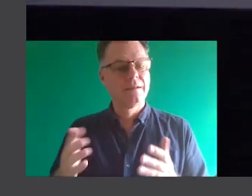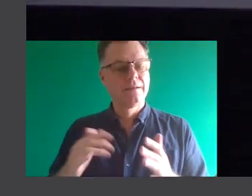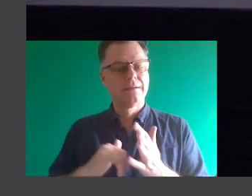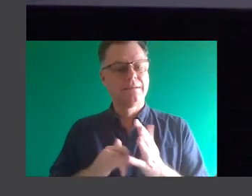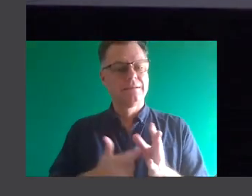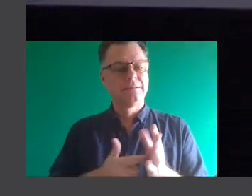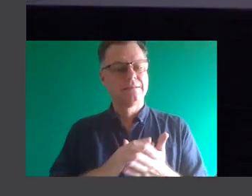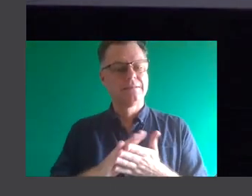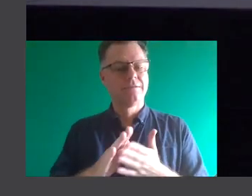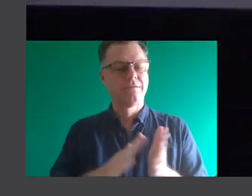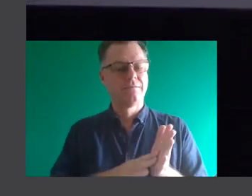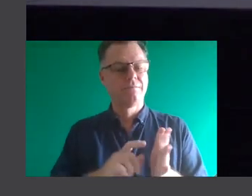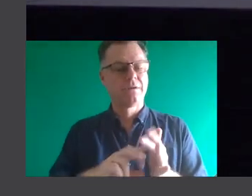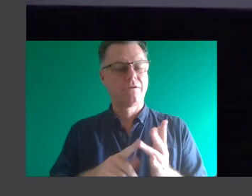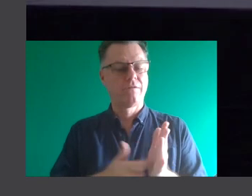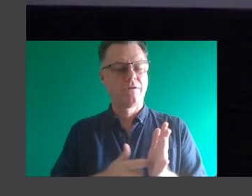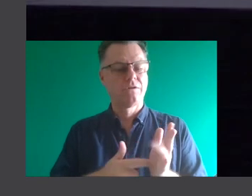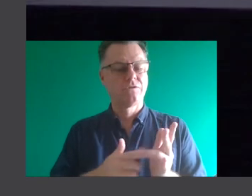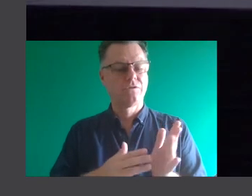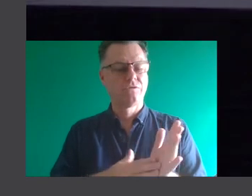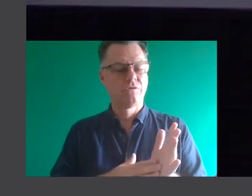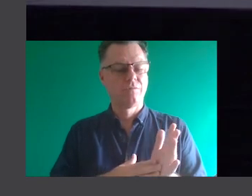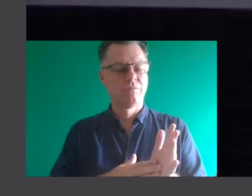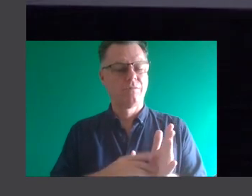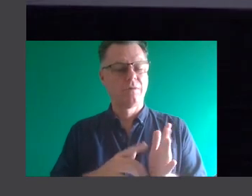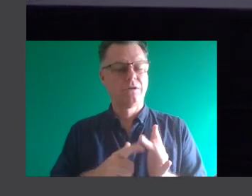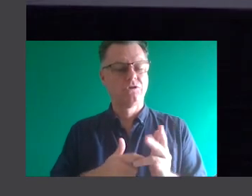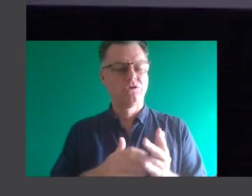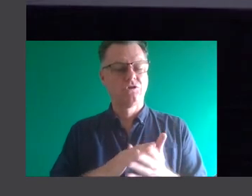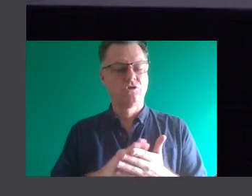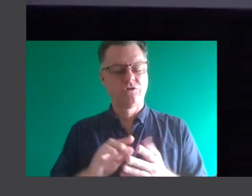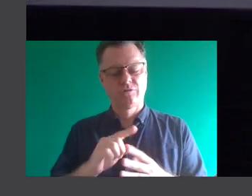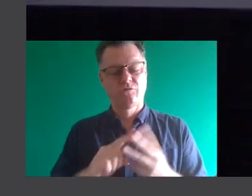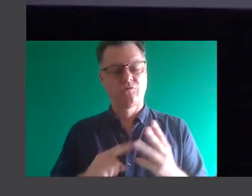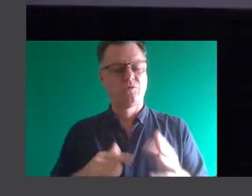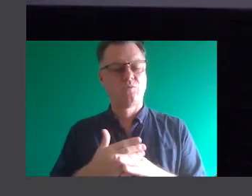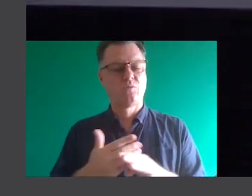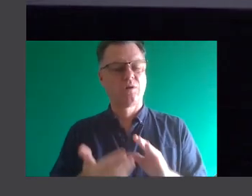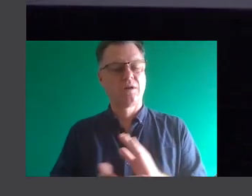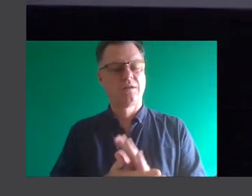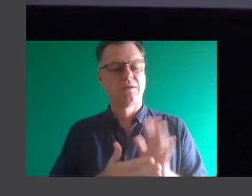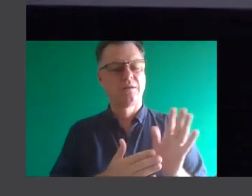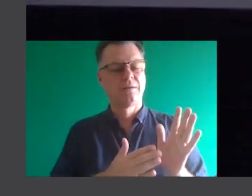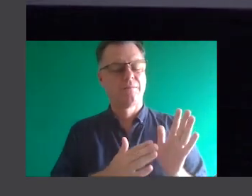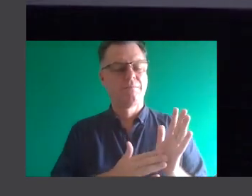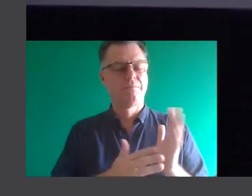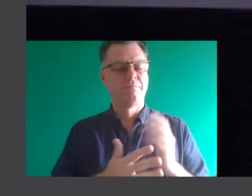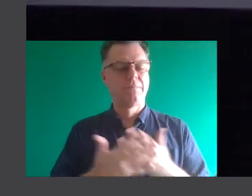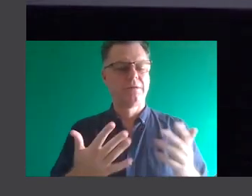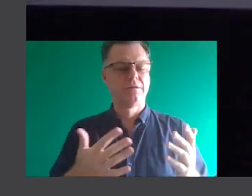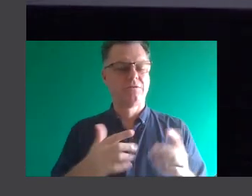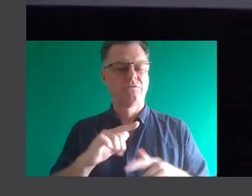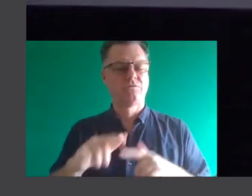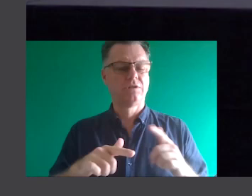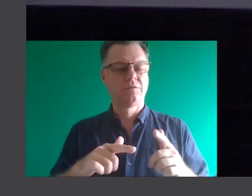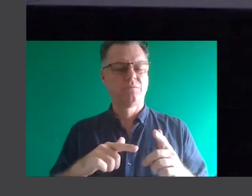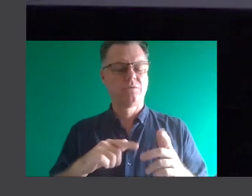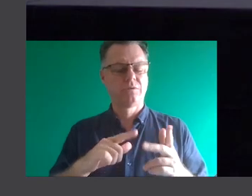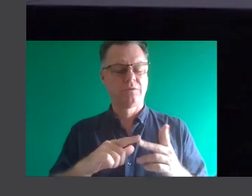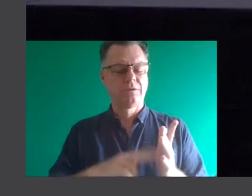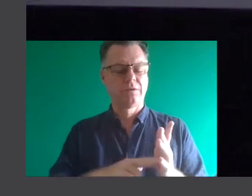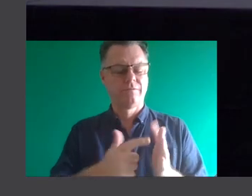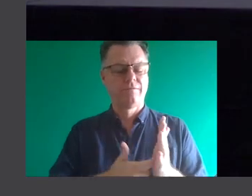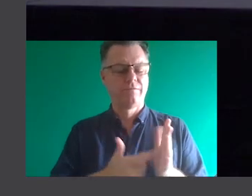so I would now like to introduce Sarah McIver, Tom McAvaney, and Josh Miller from the Major Transport